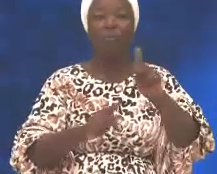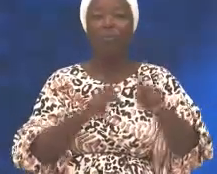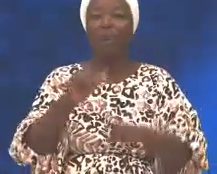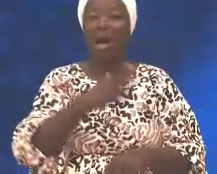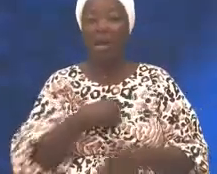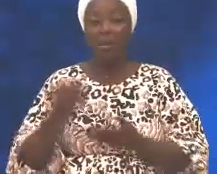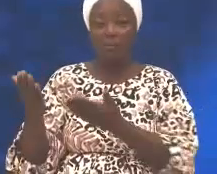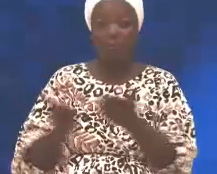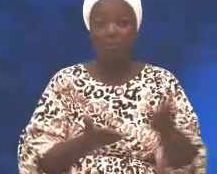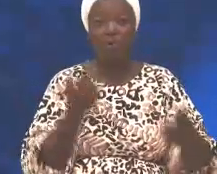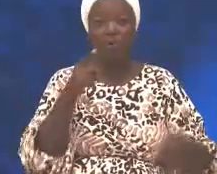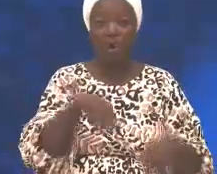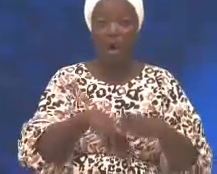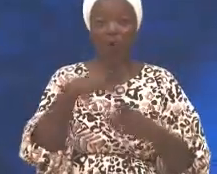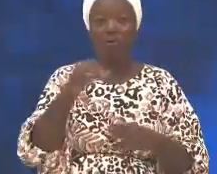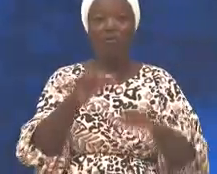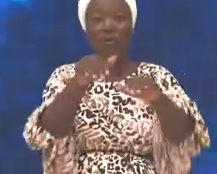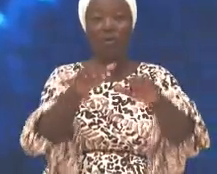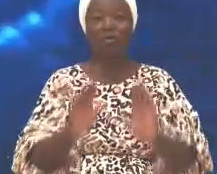out of your graves.